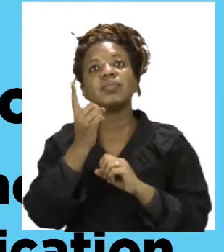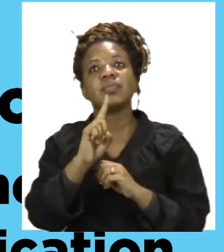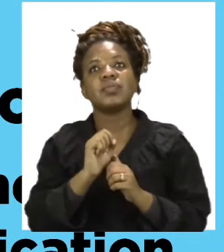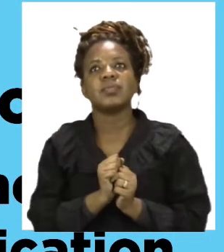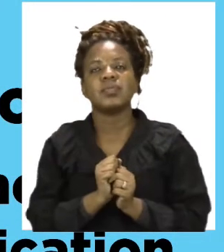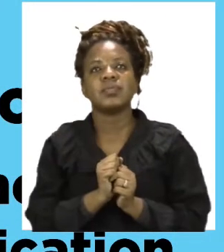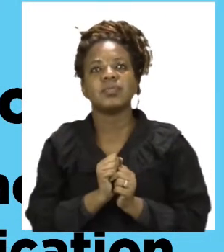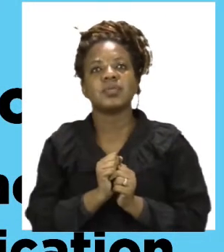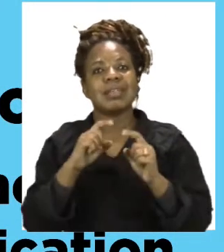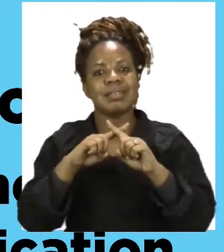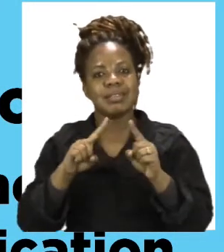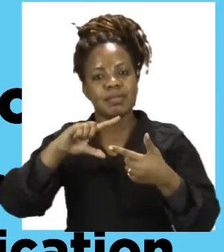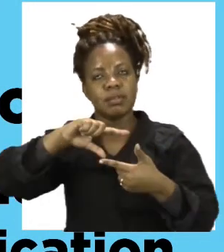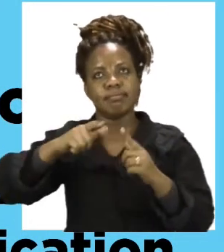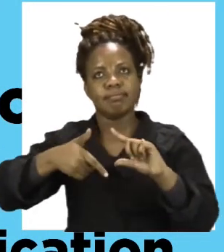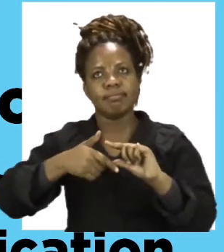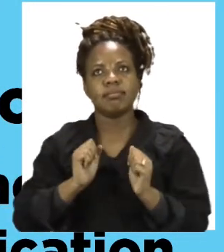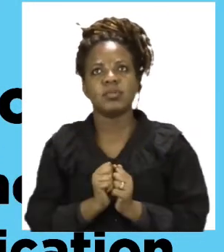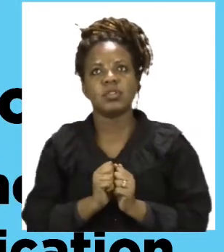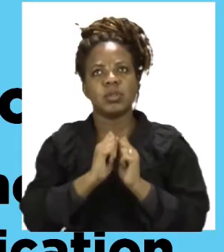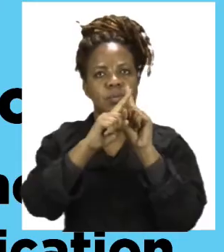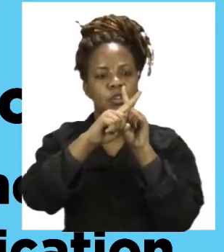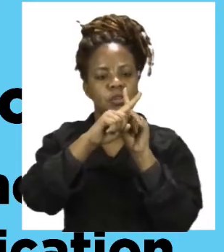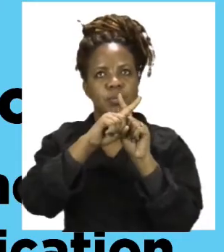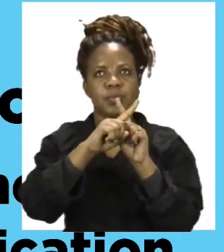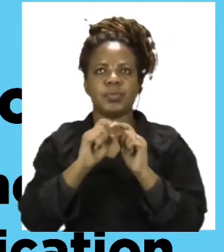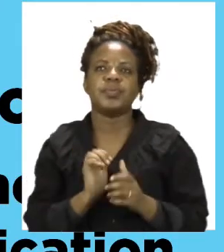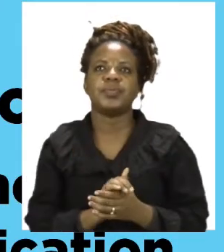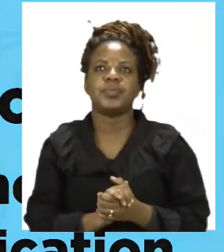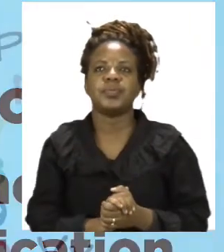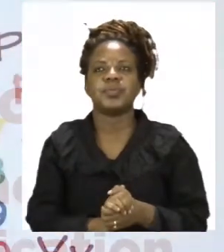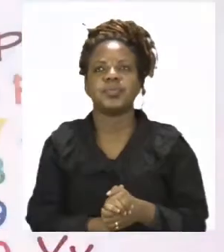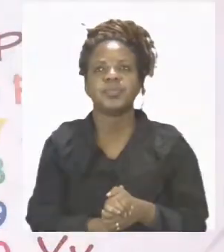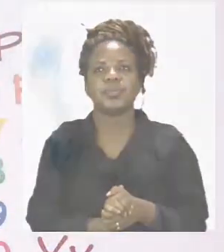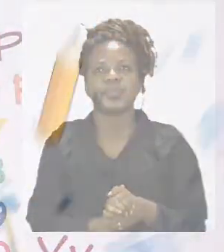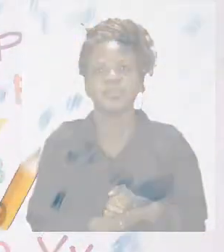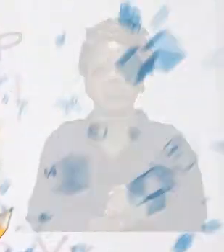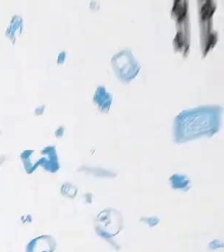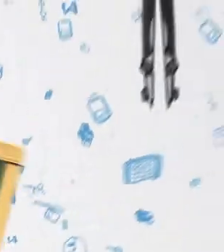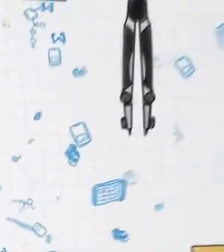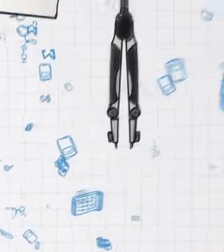doing geometry, multiplication, and shapes.